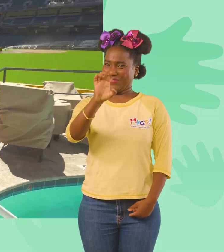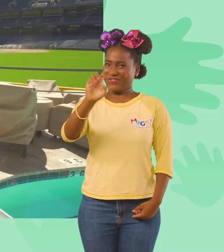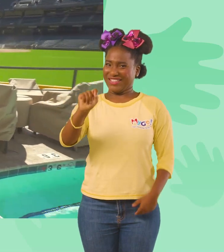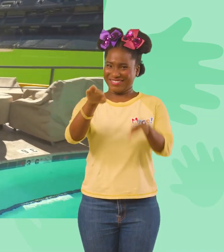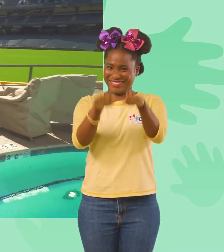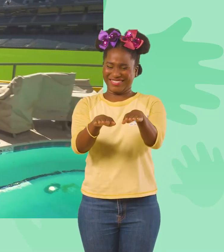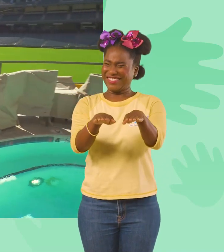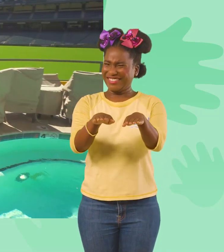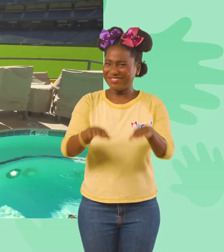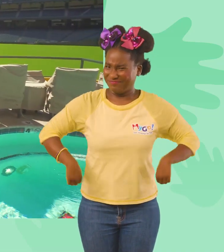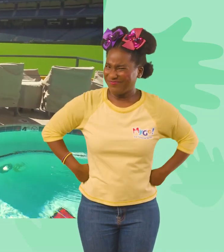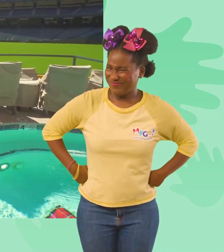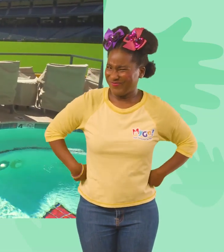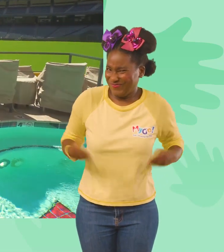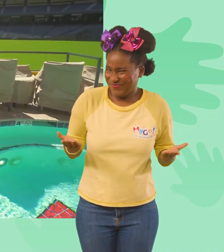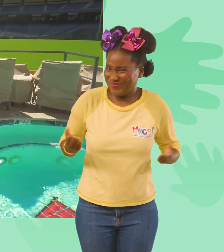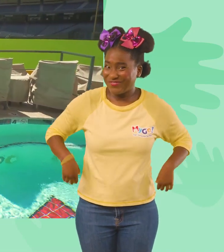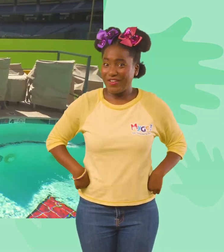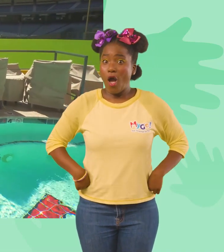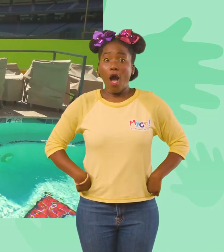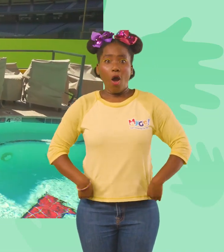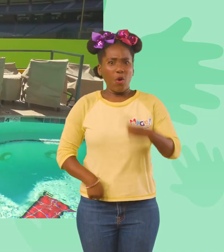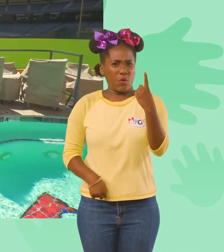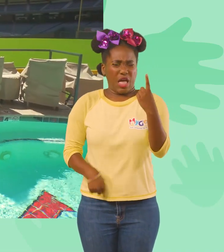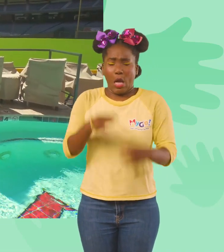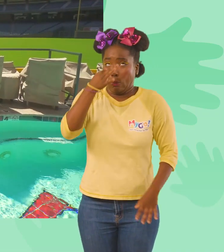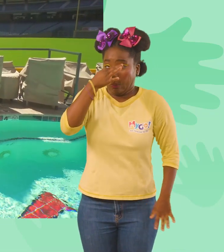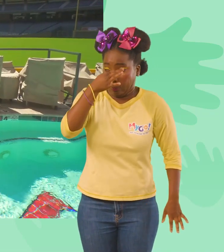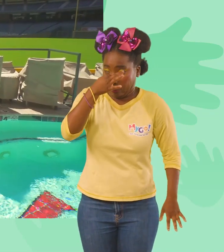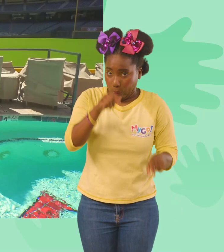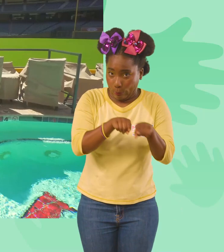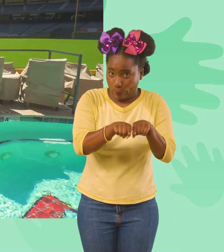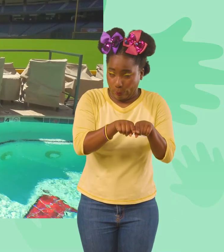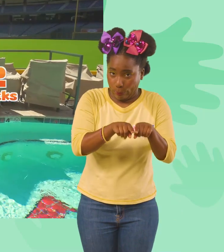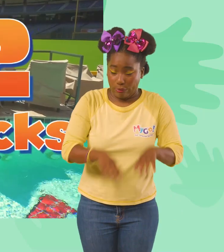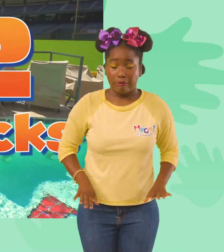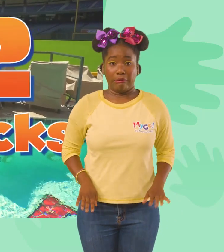right, okay. Oh, one stinky sock,